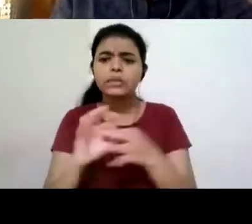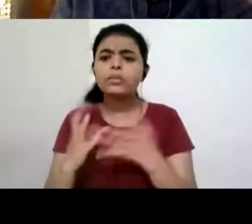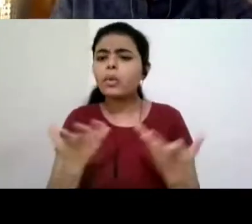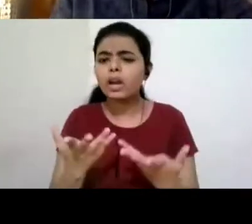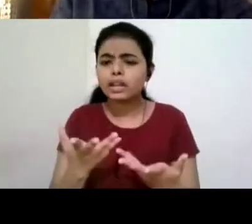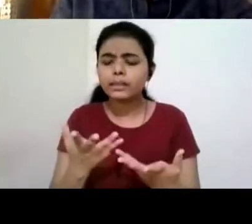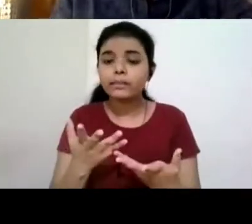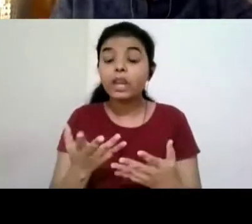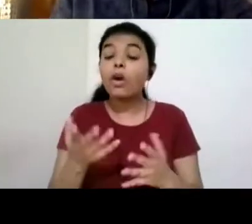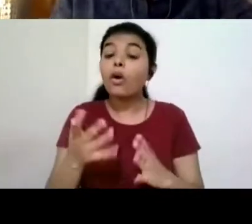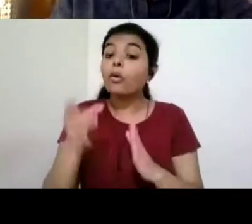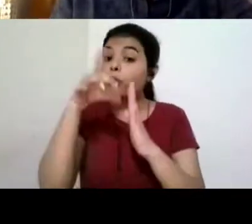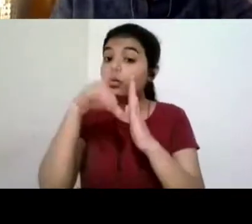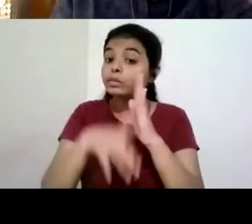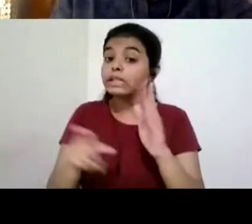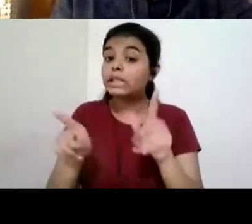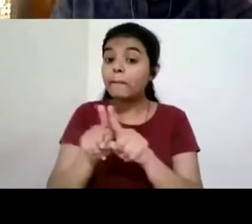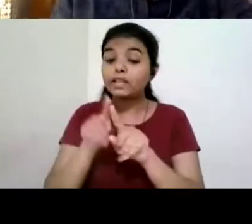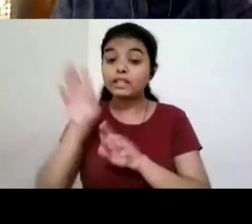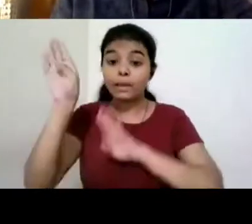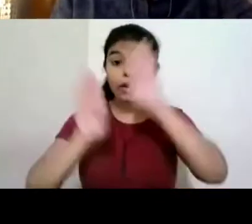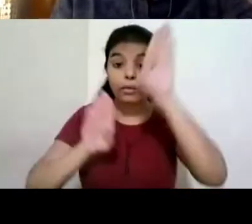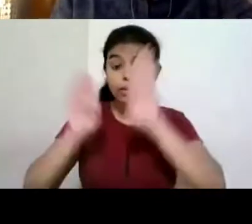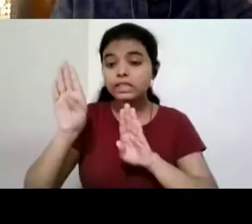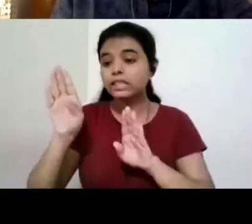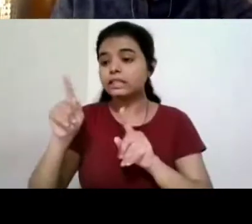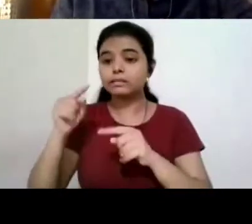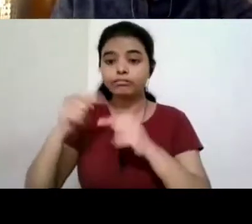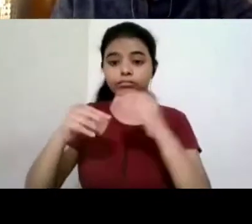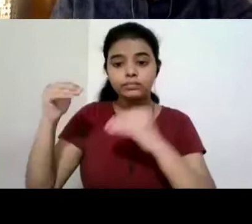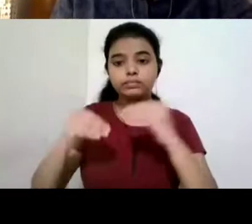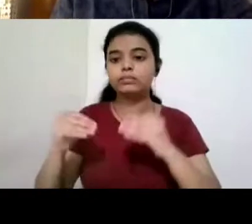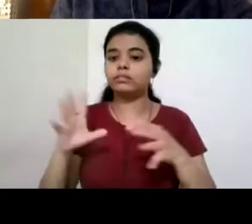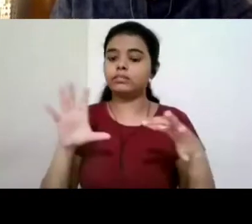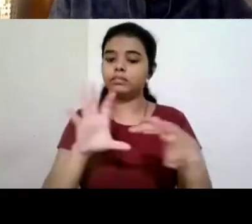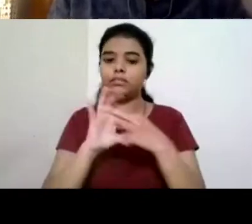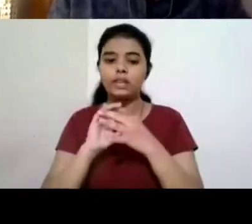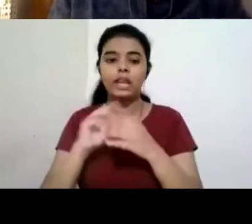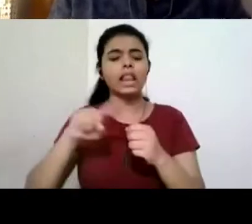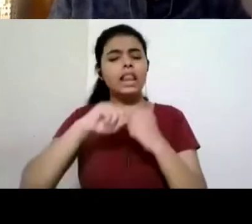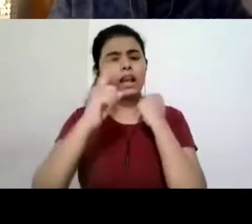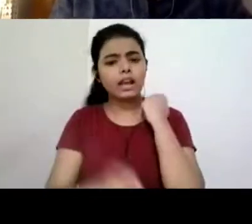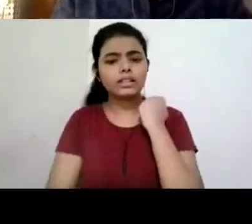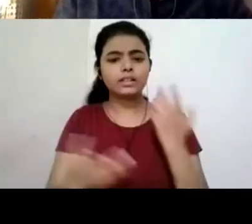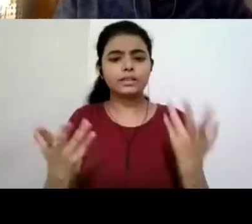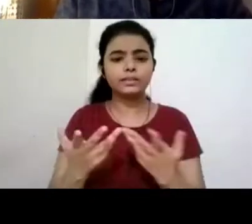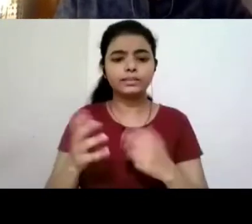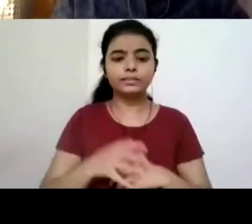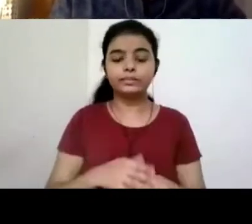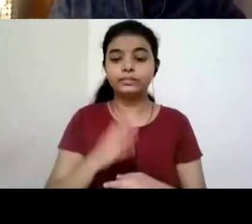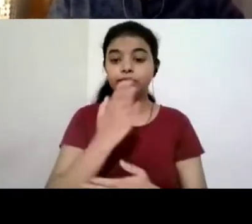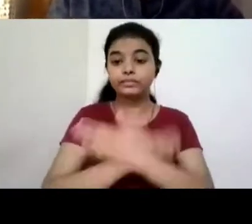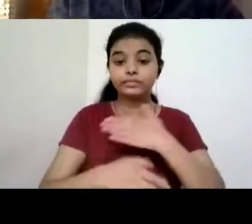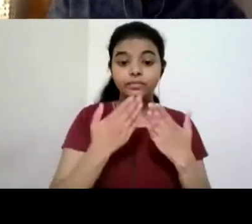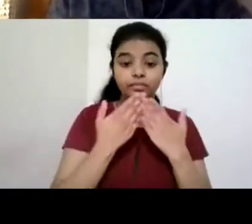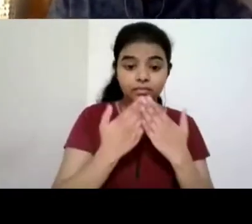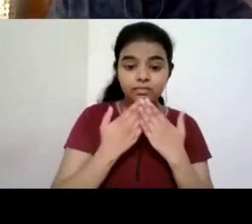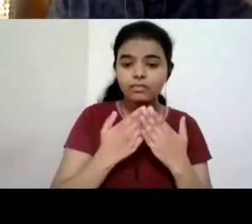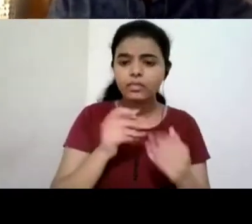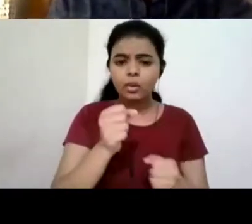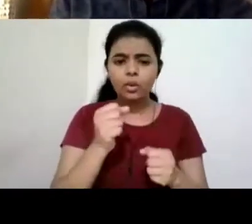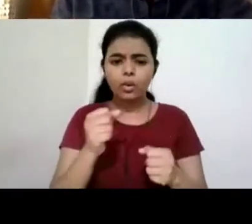engagement could deepen democracy. And the last slide, which I have there about disability studies has relevance